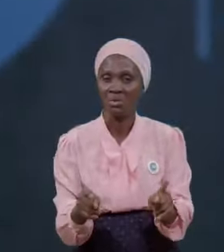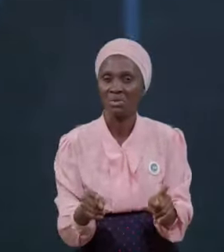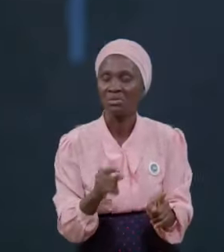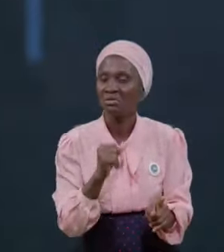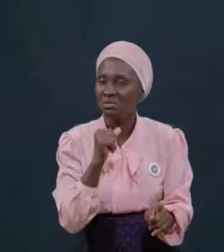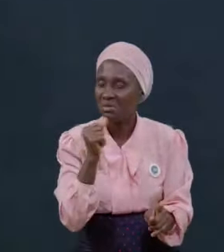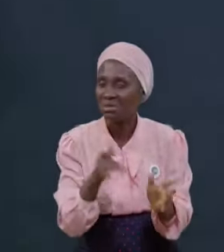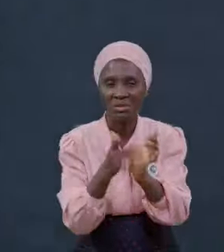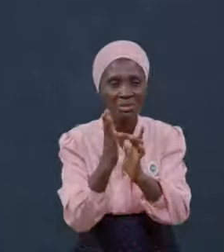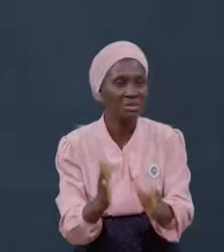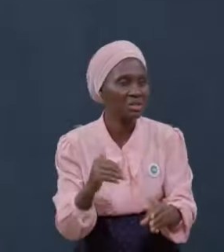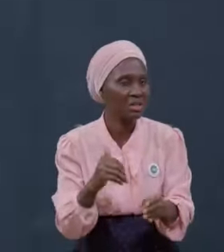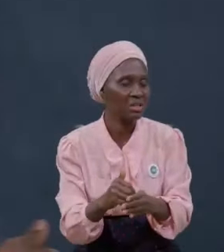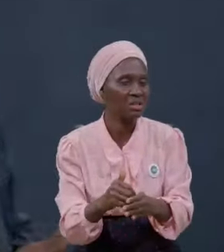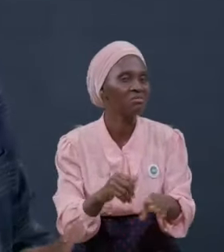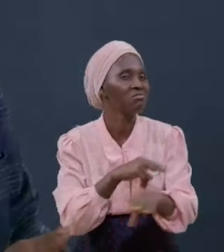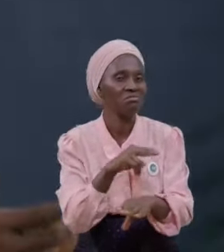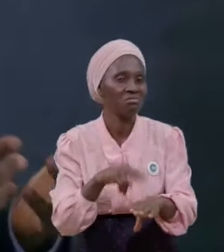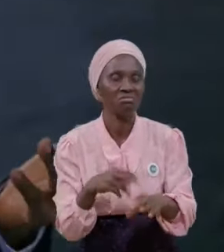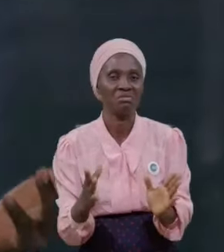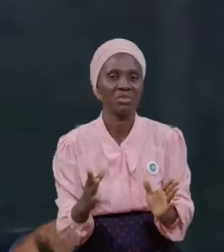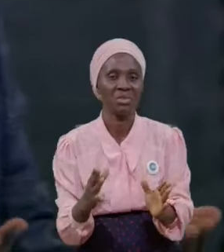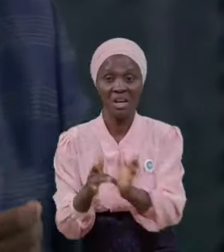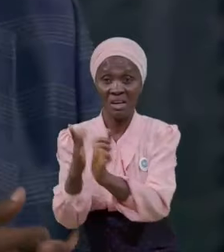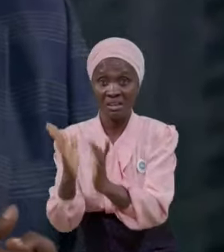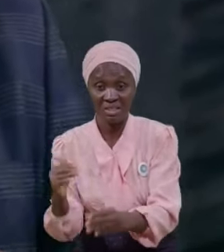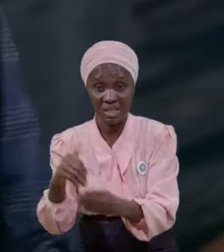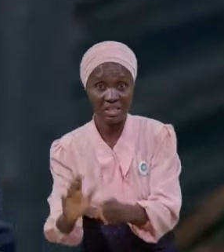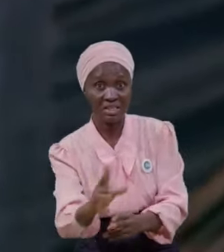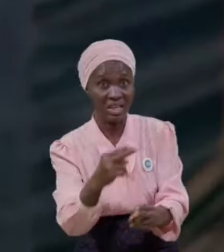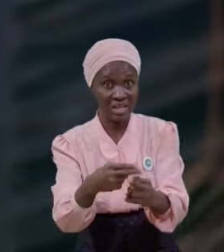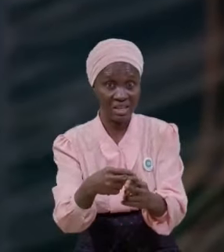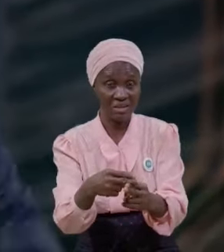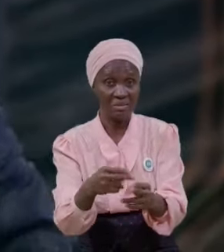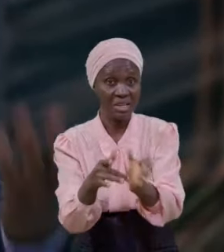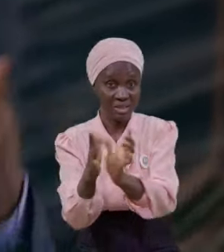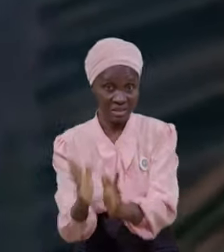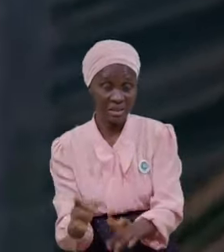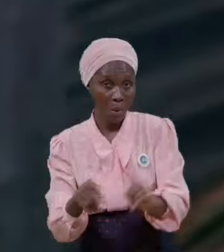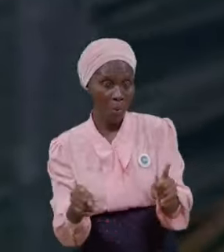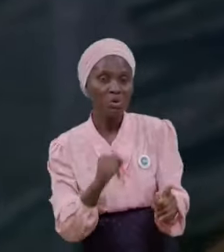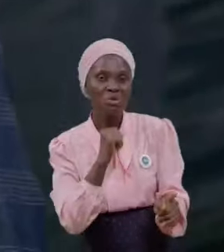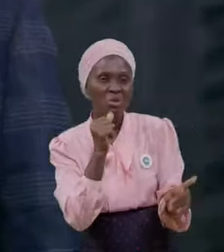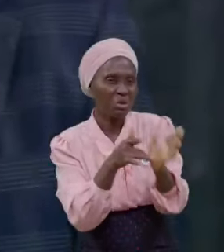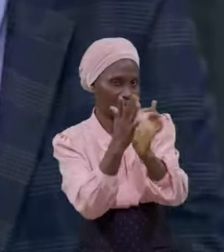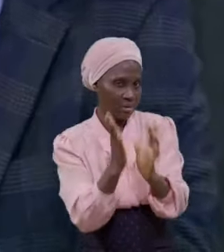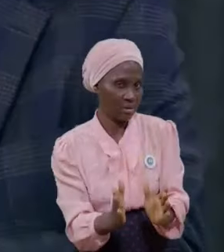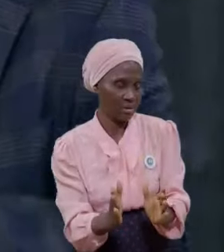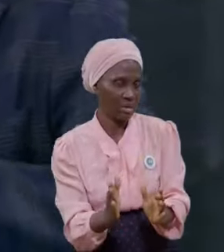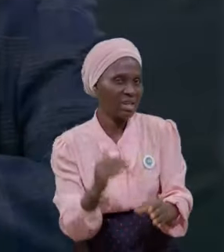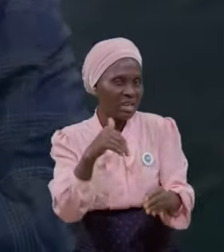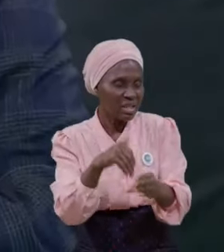Christian by religion, but not Christian by redemption. That's why the Lord is telling